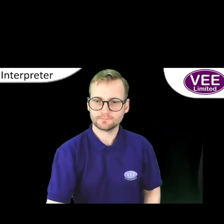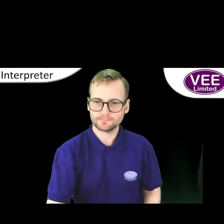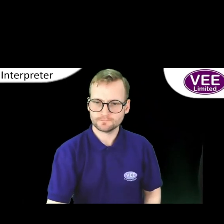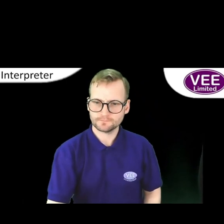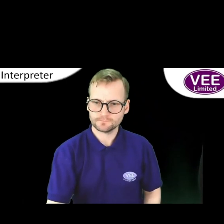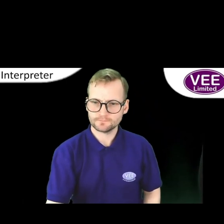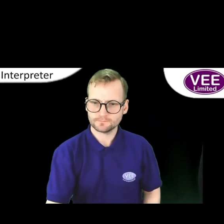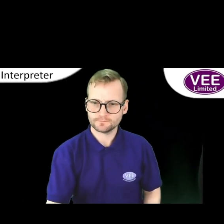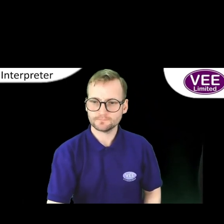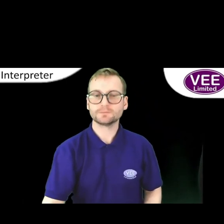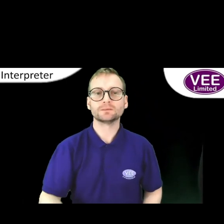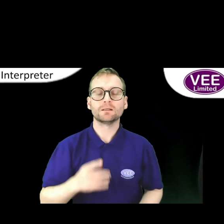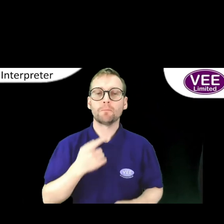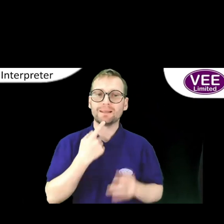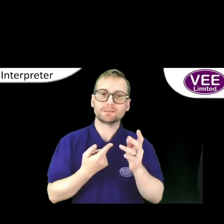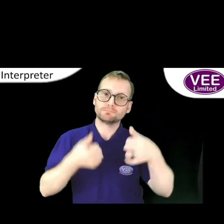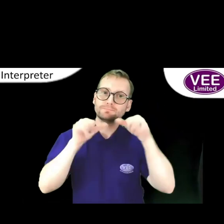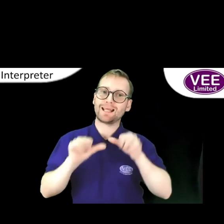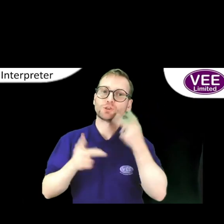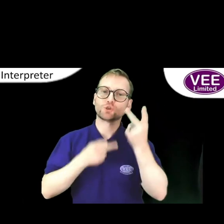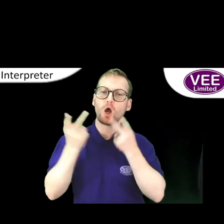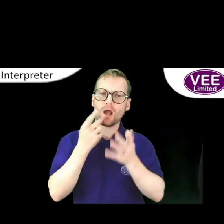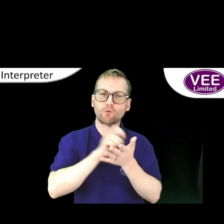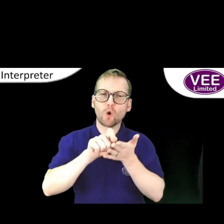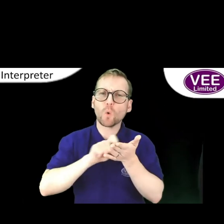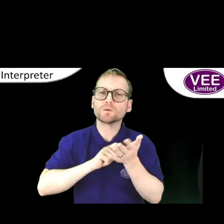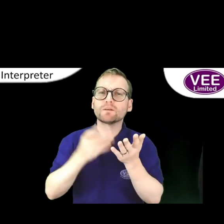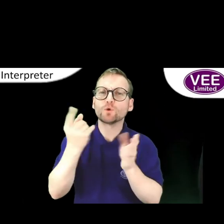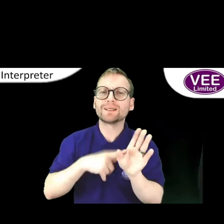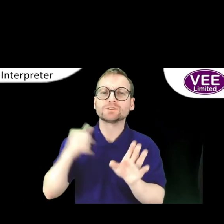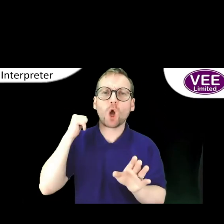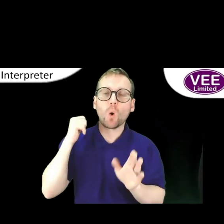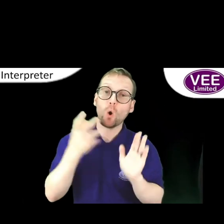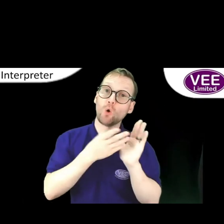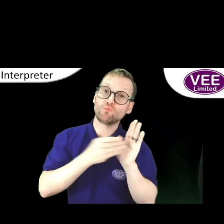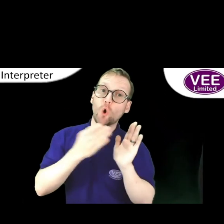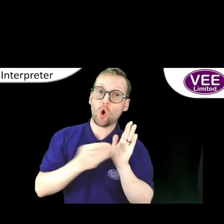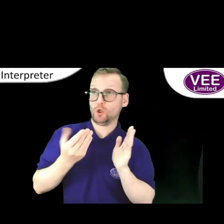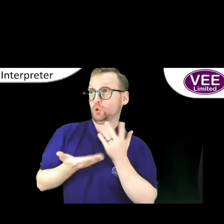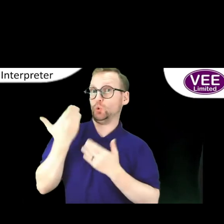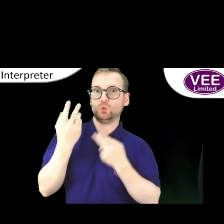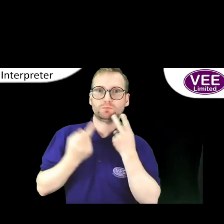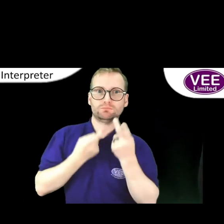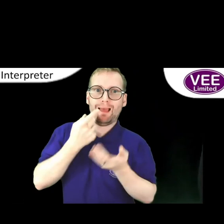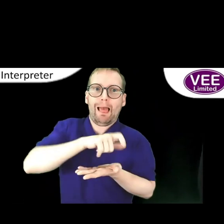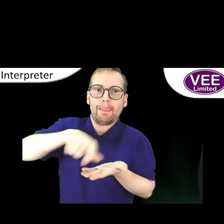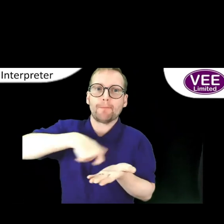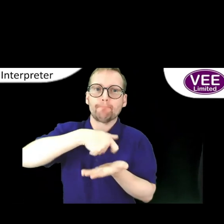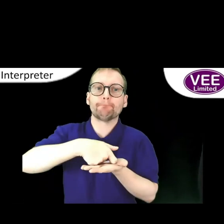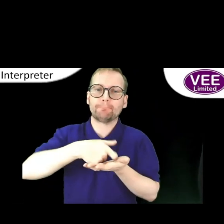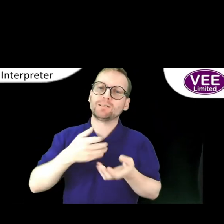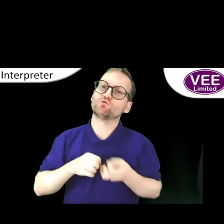This is a song that I wrote a couple of years ago, this next one, and I recorded it on the latest album that